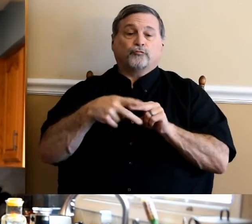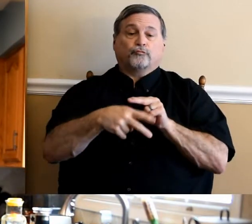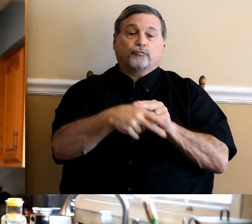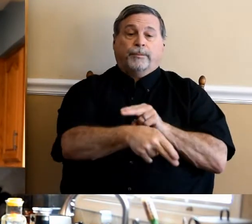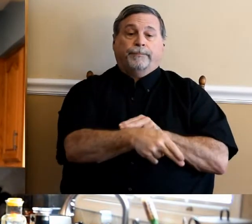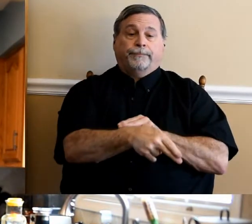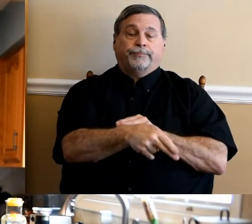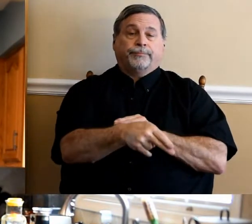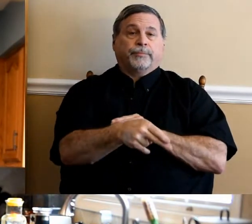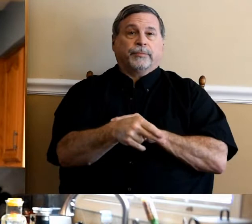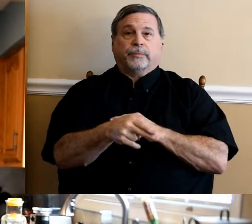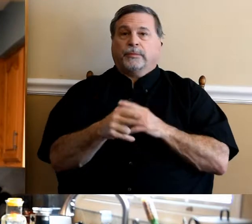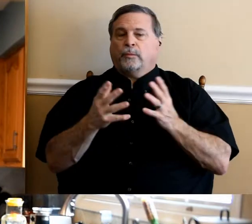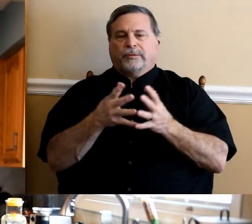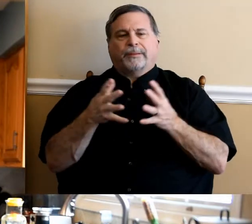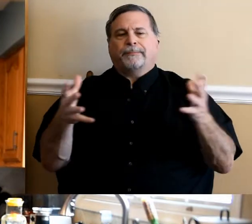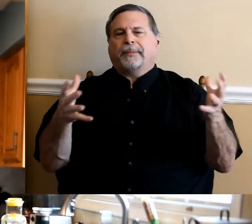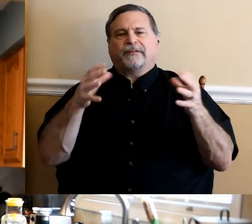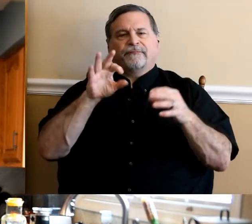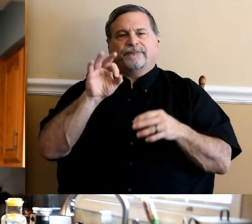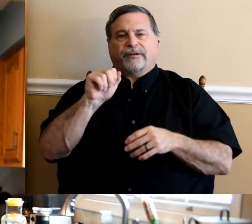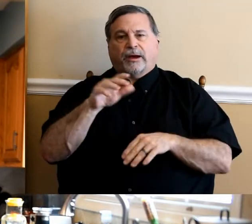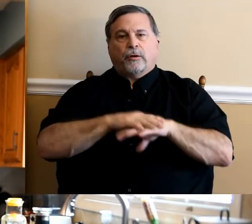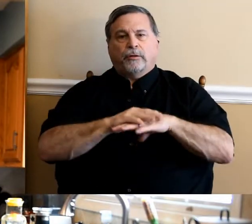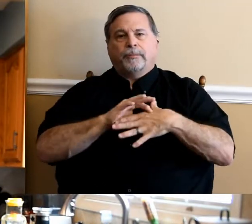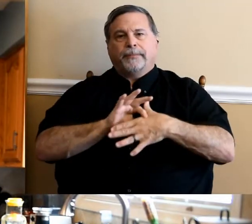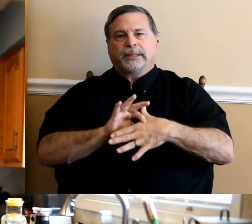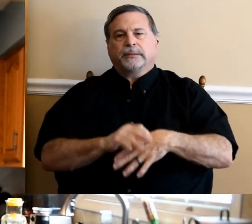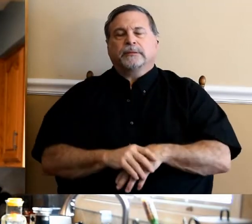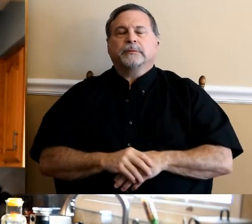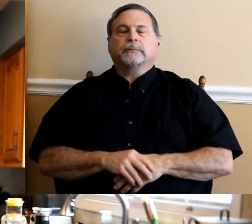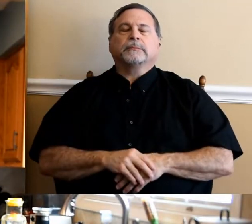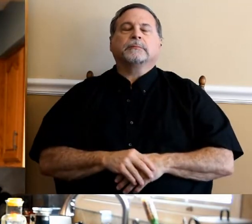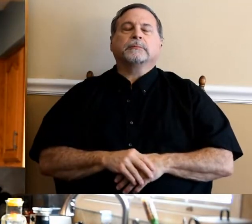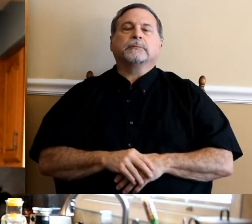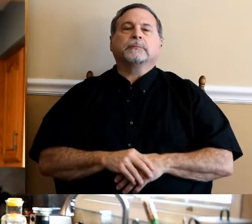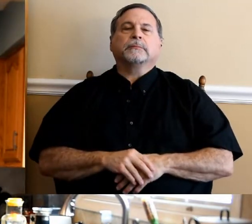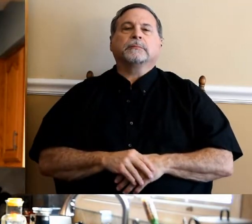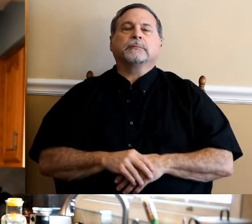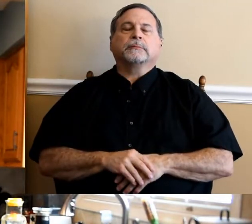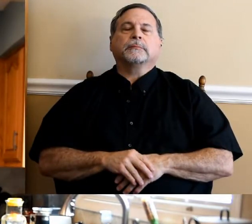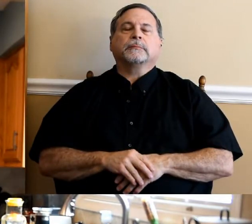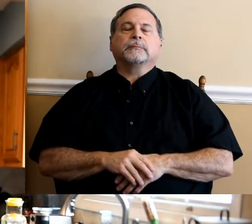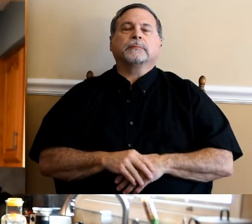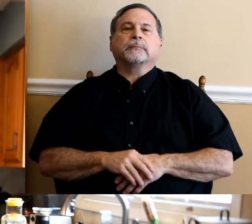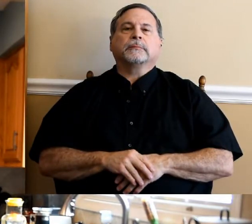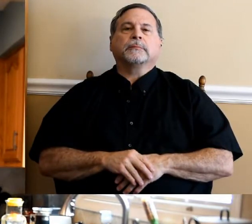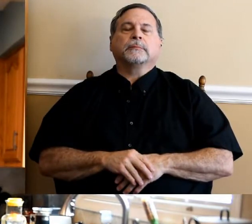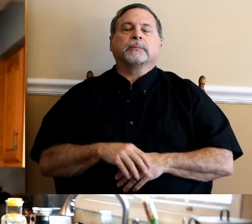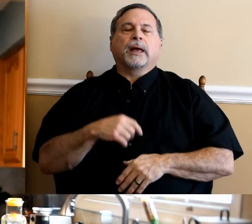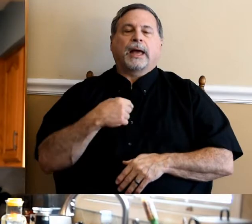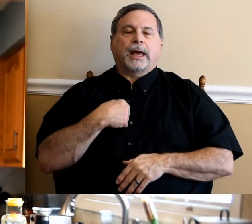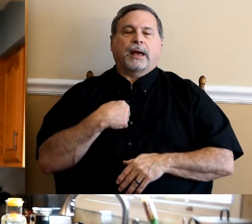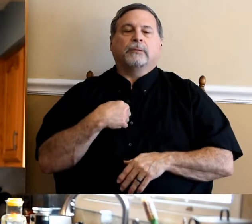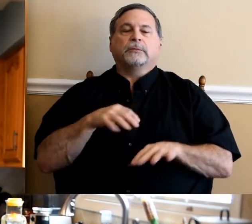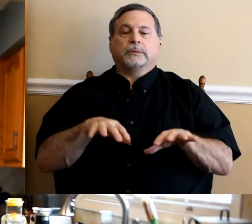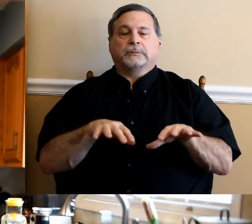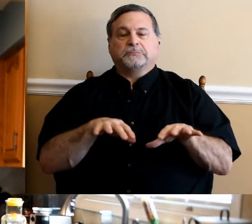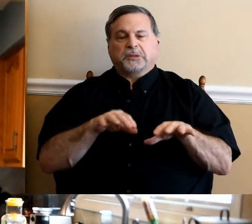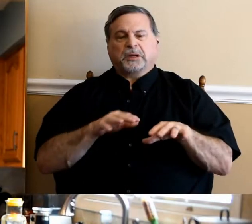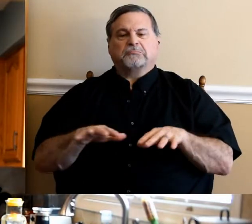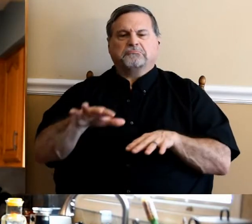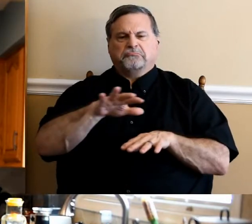trimming, because you don't want to have that much fat on the meat. So what I would do is I would take this, as I